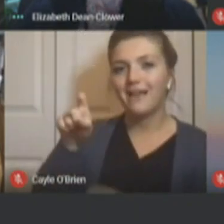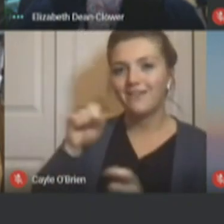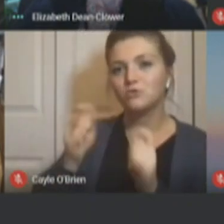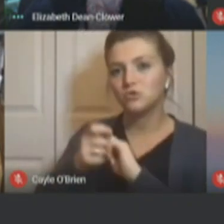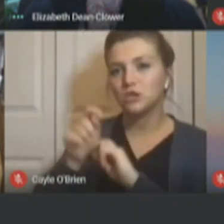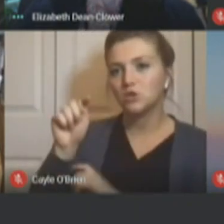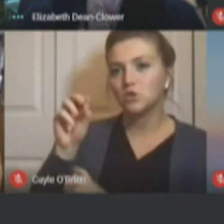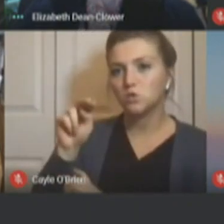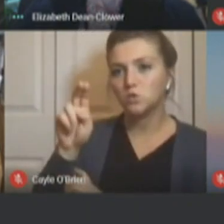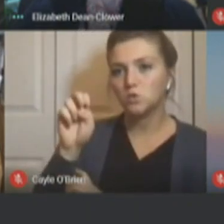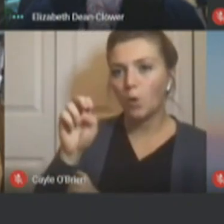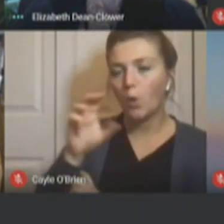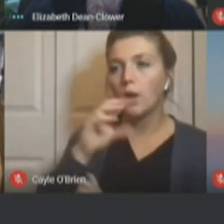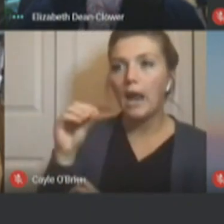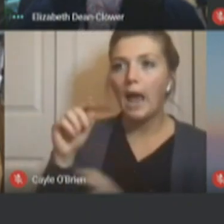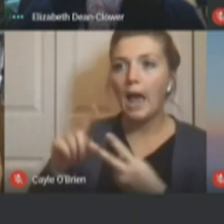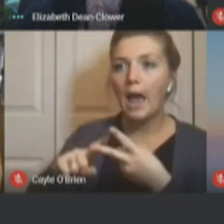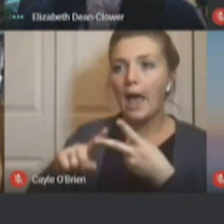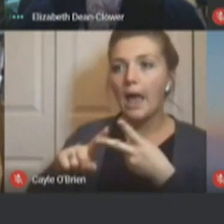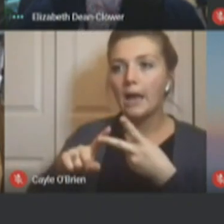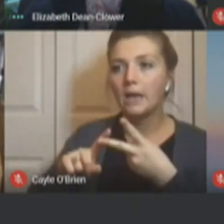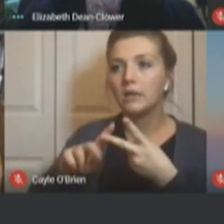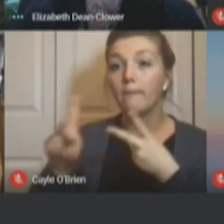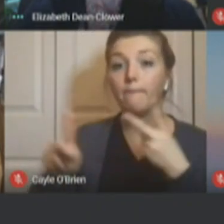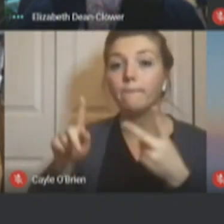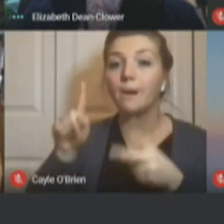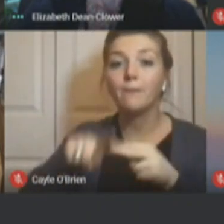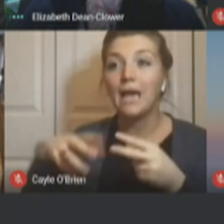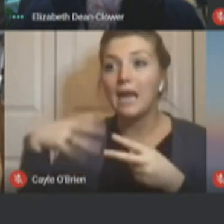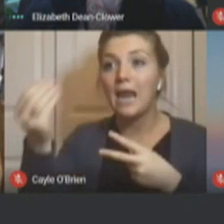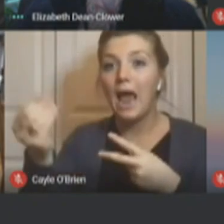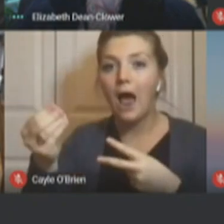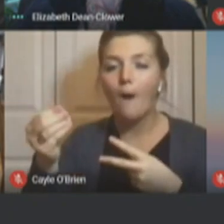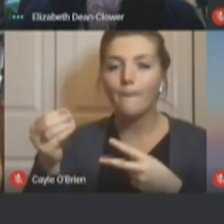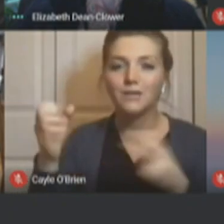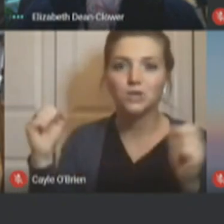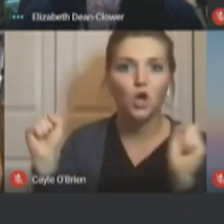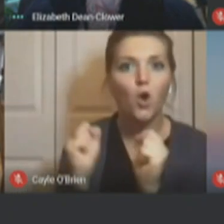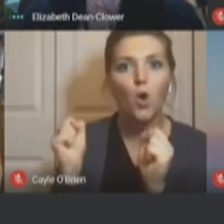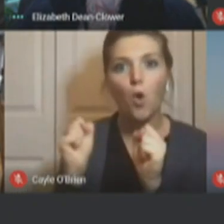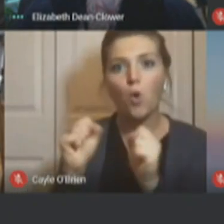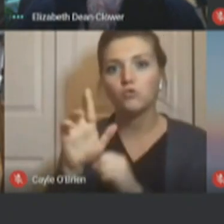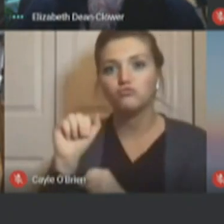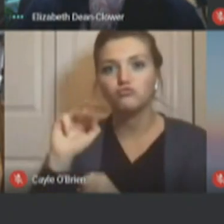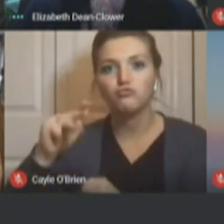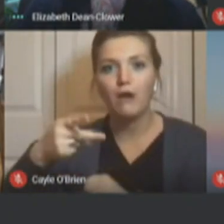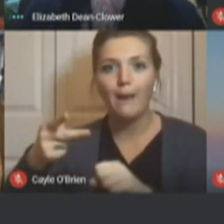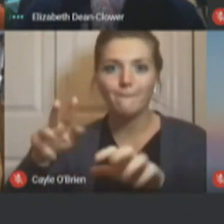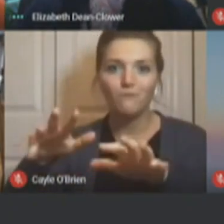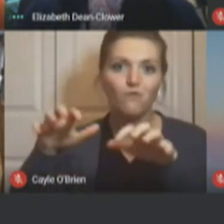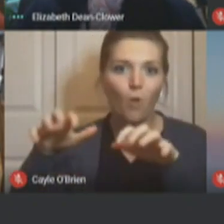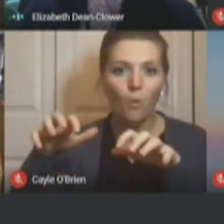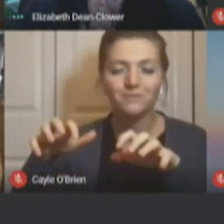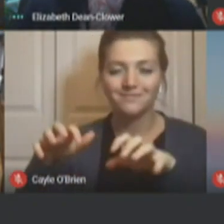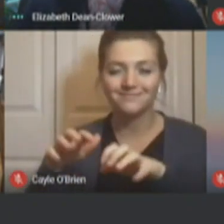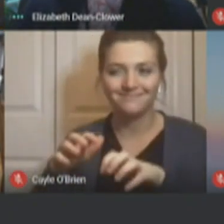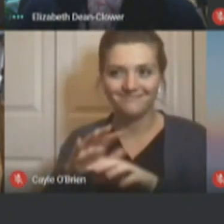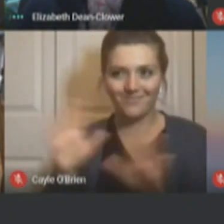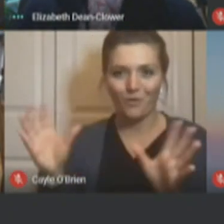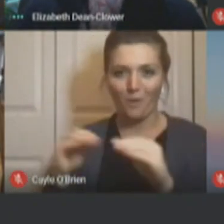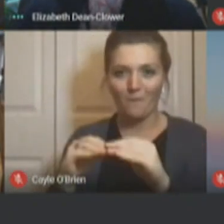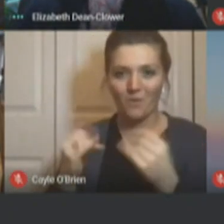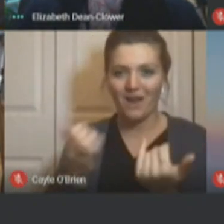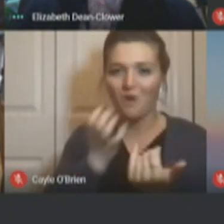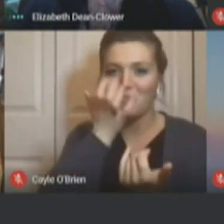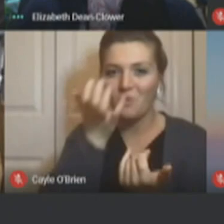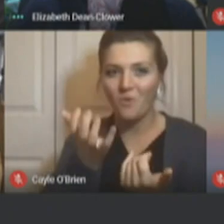like, people can't get out because it's too cold and the ramps are frozen. So, yeah, we're gonna have to change a